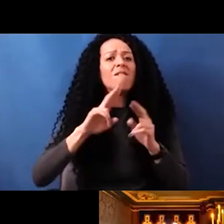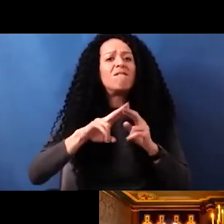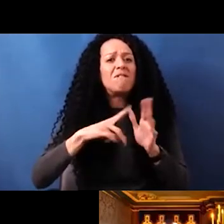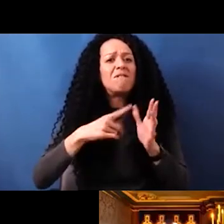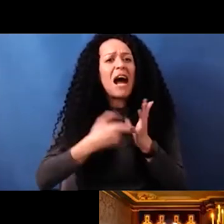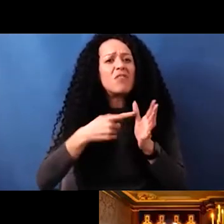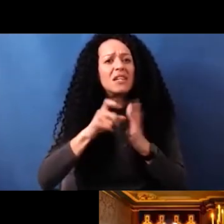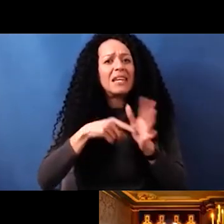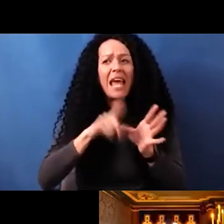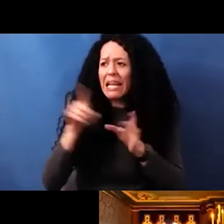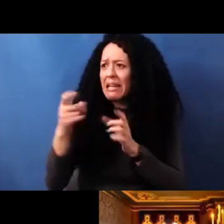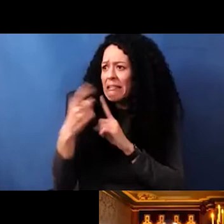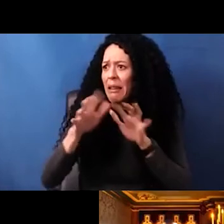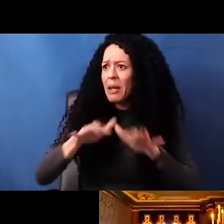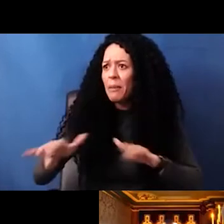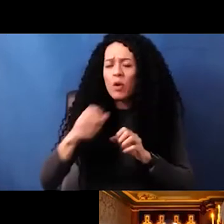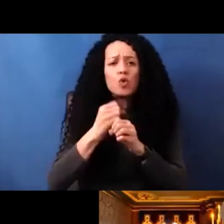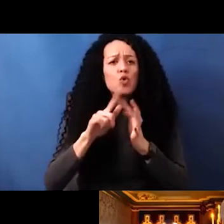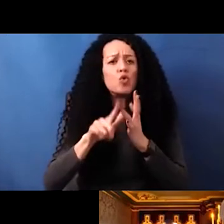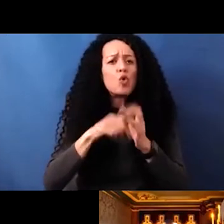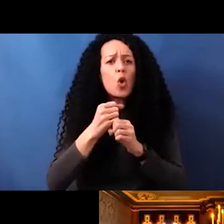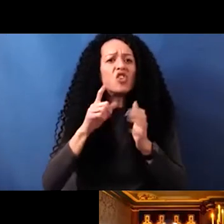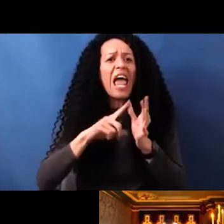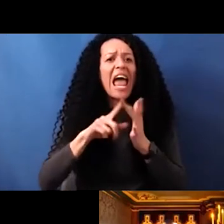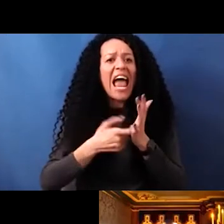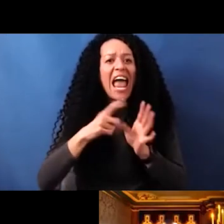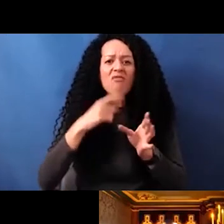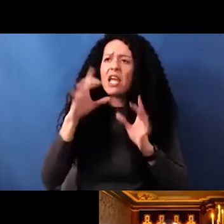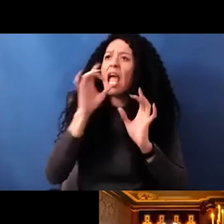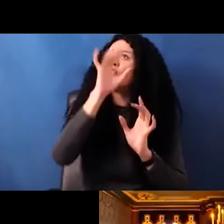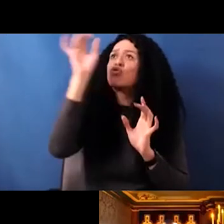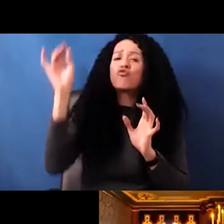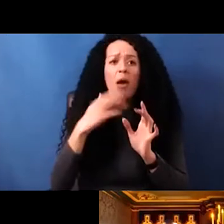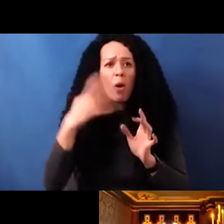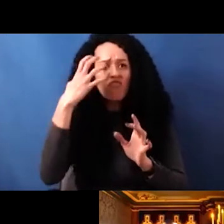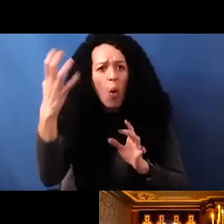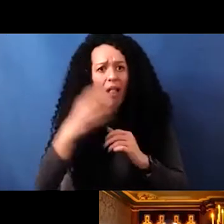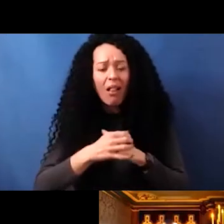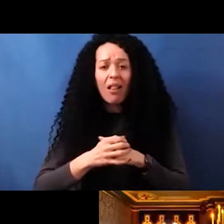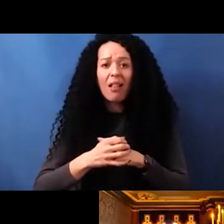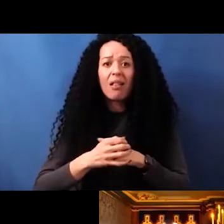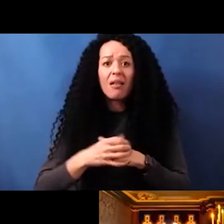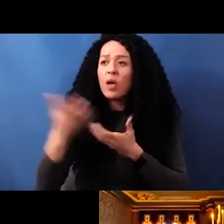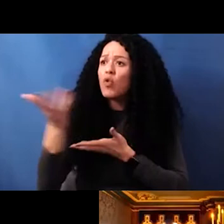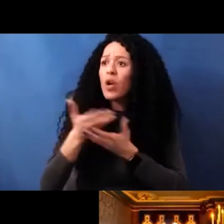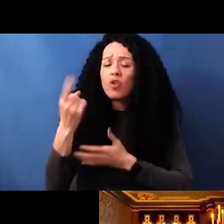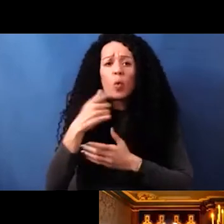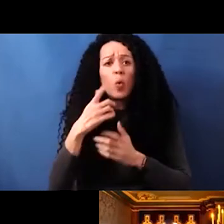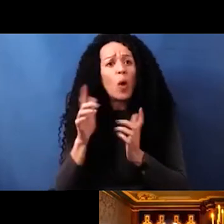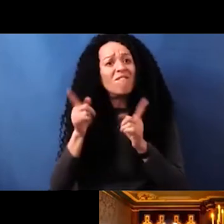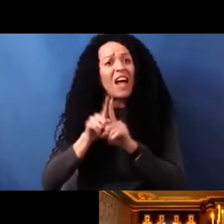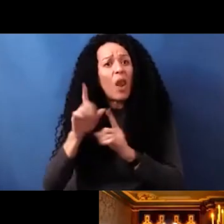piano, George Airy, the astronomer royal, no less, conversing with fellow